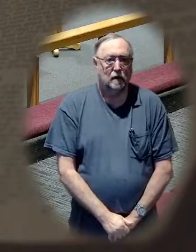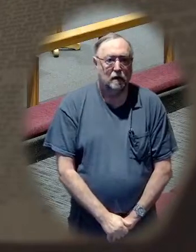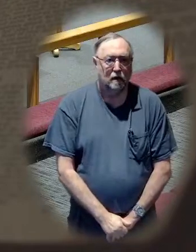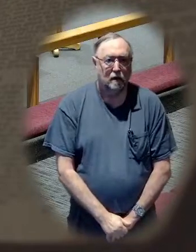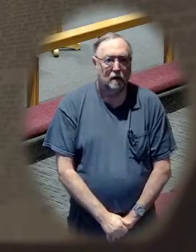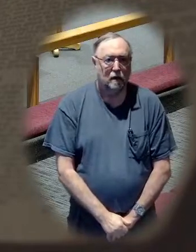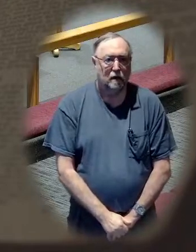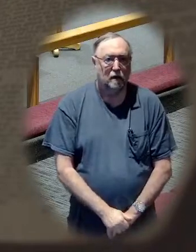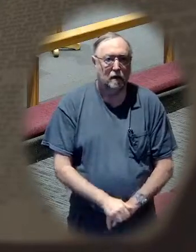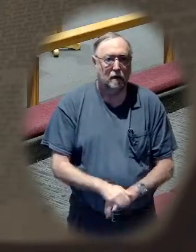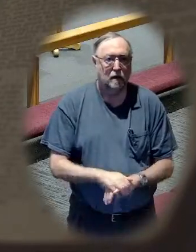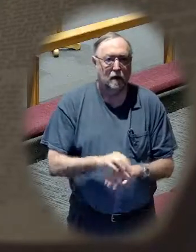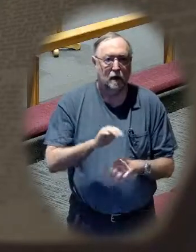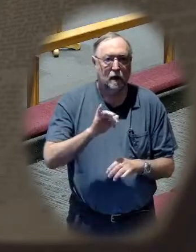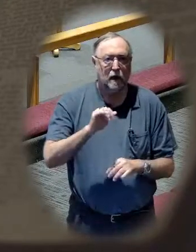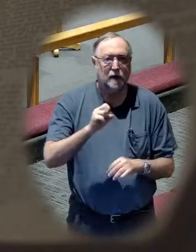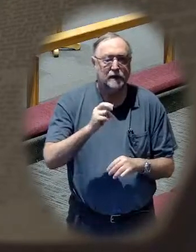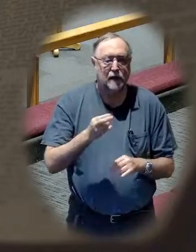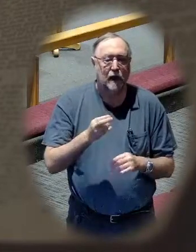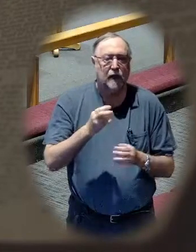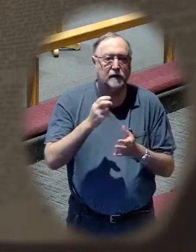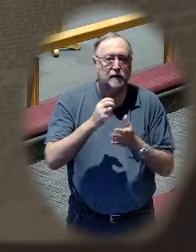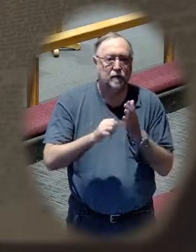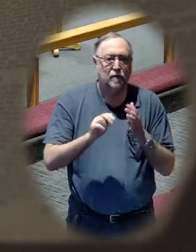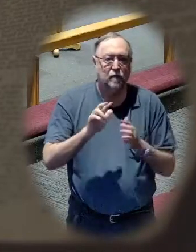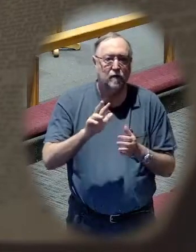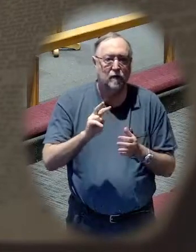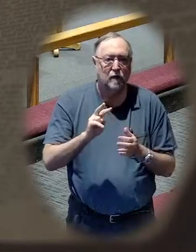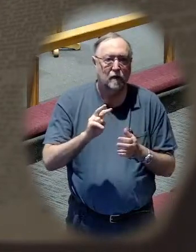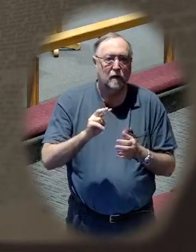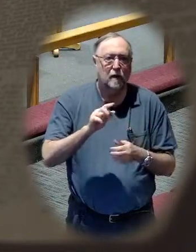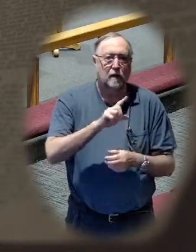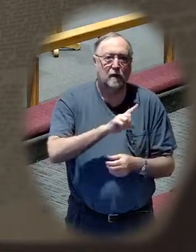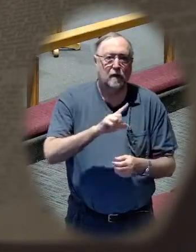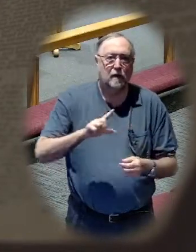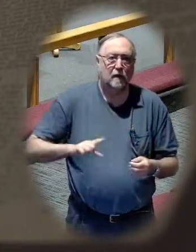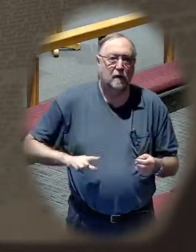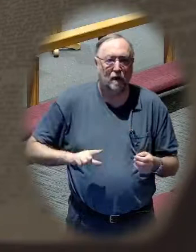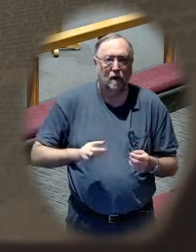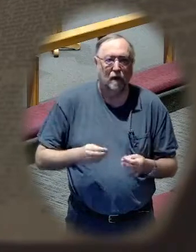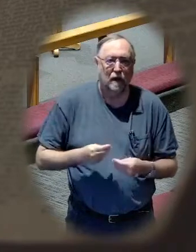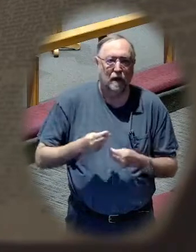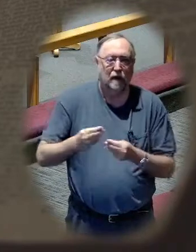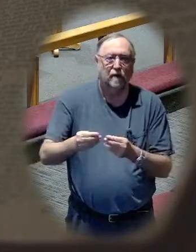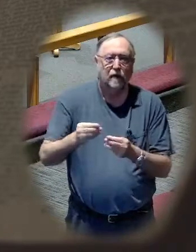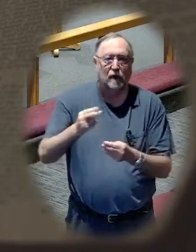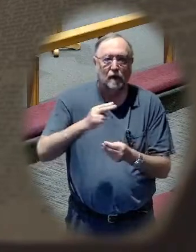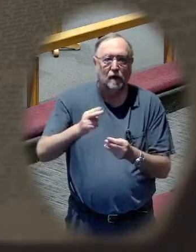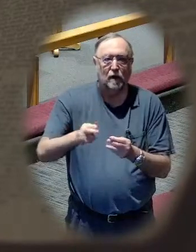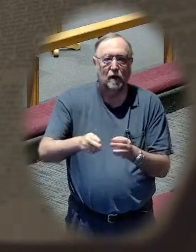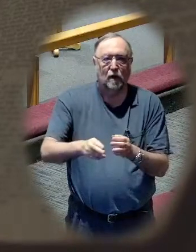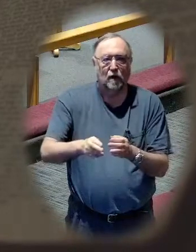Isaiah chapter 52, the Lord has bared his holy arm